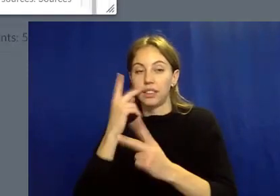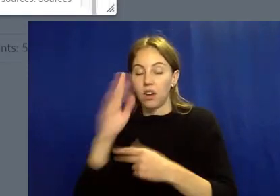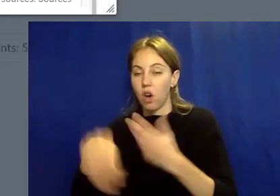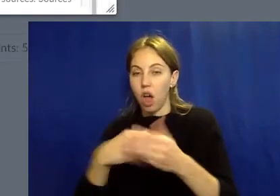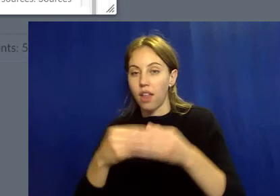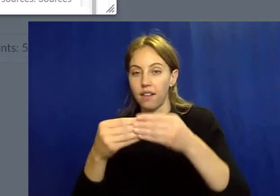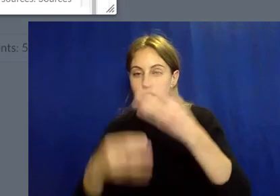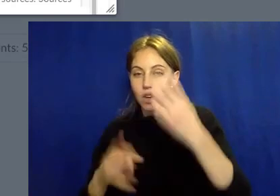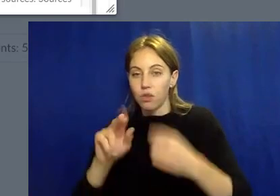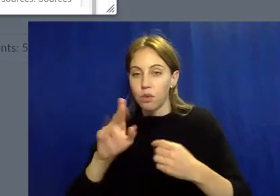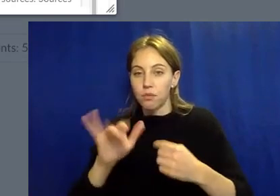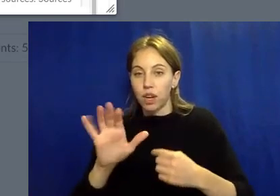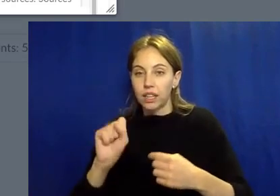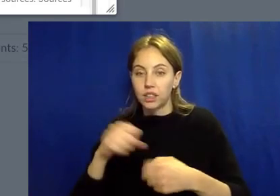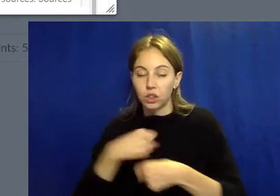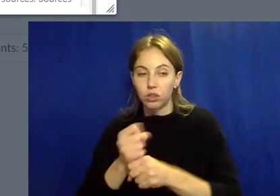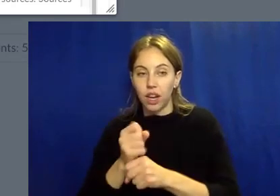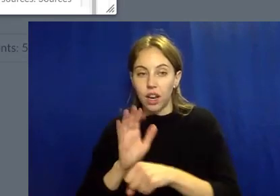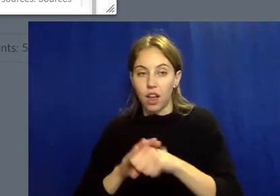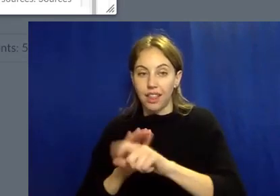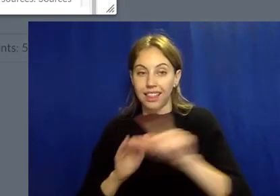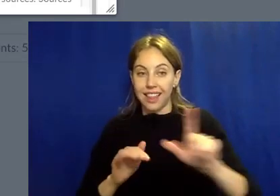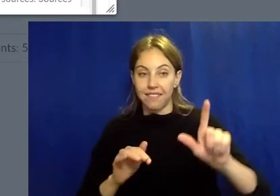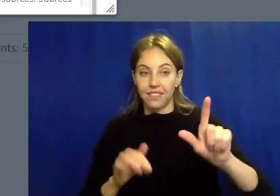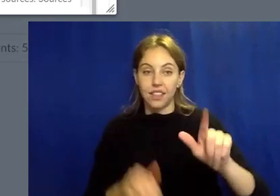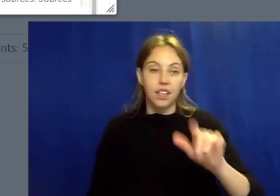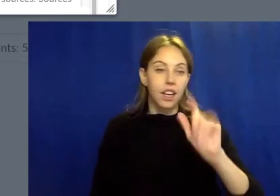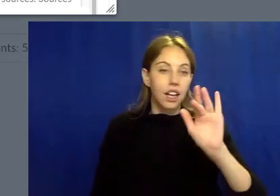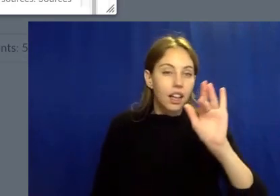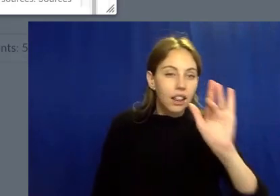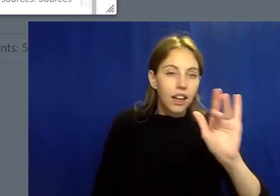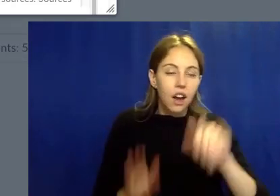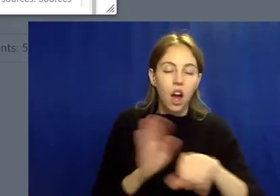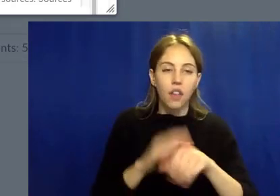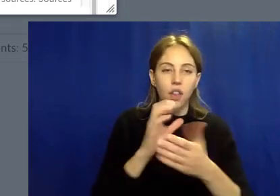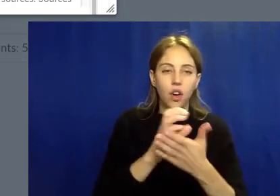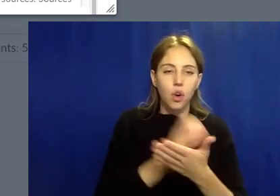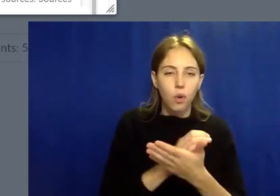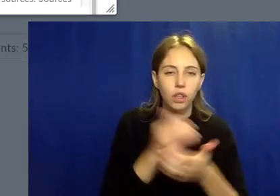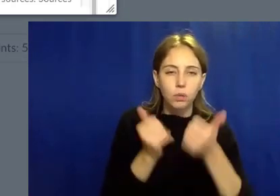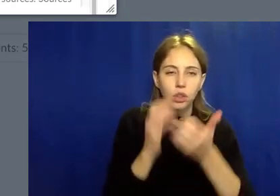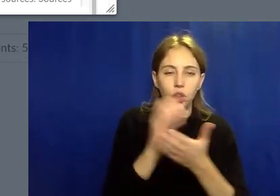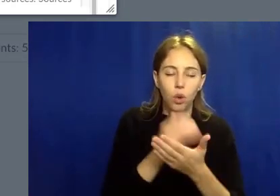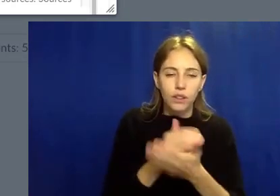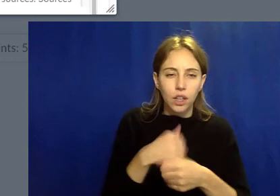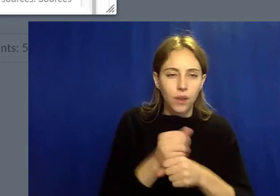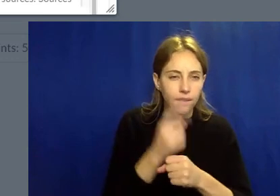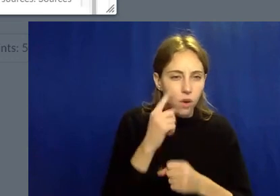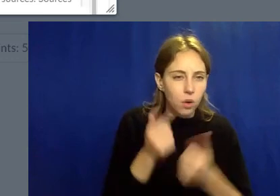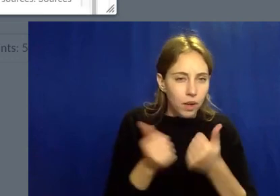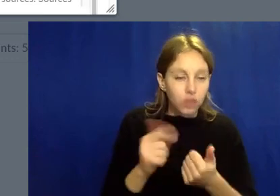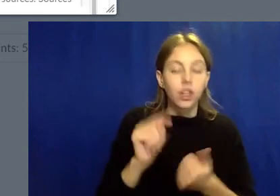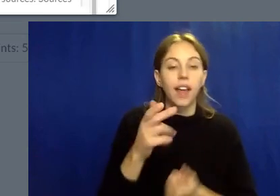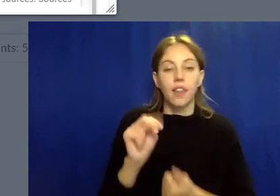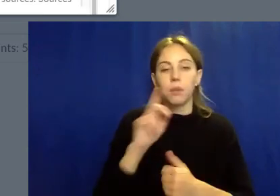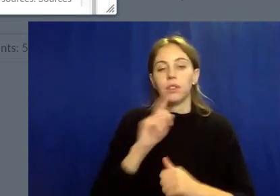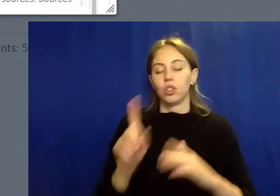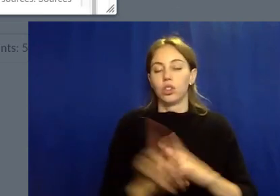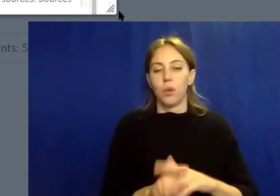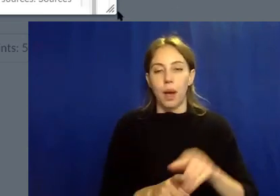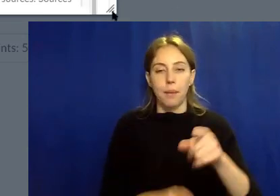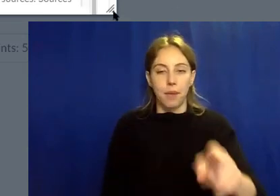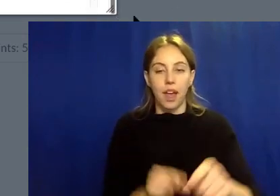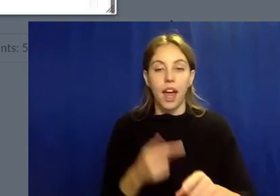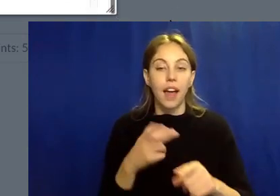ever created here on the left. You'll be able to click on the course where you created it, and then it will show up here, and then you